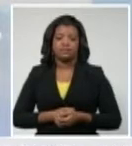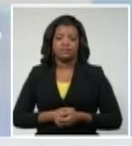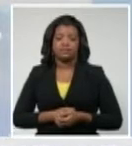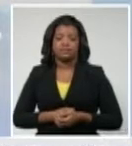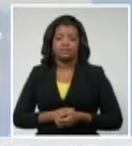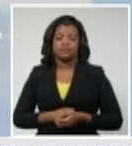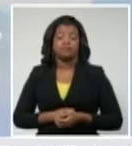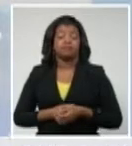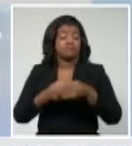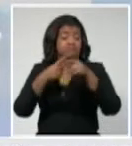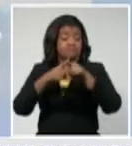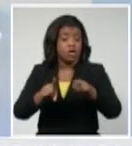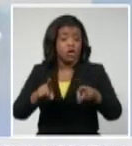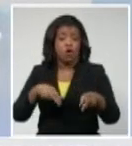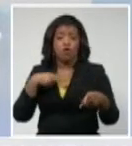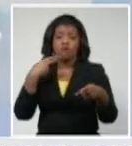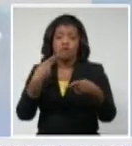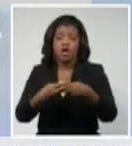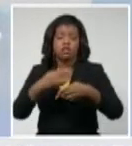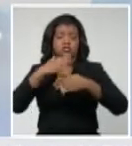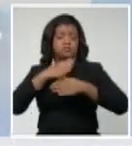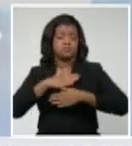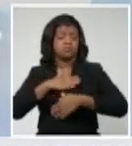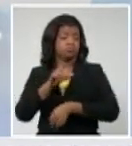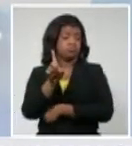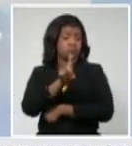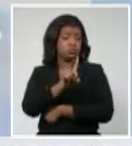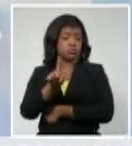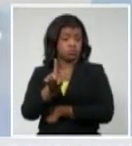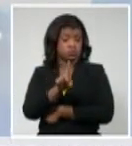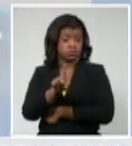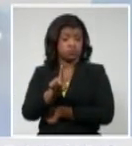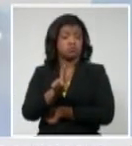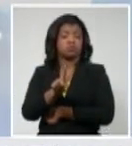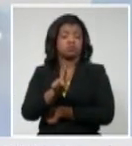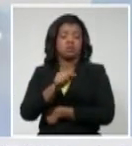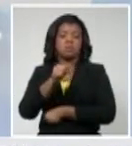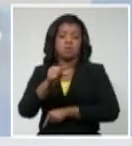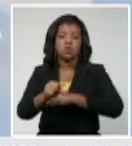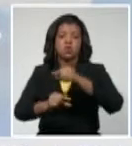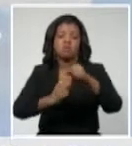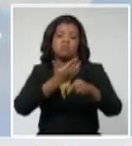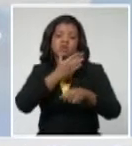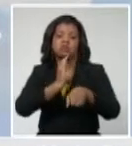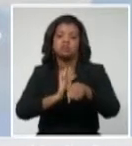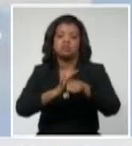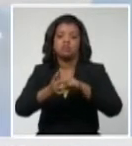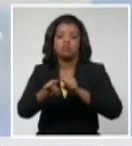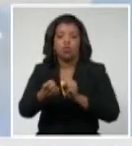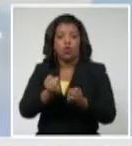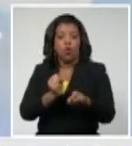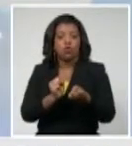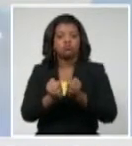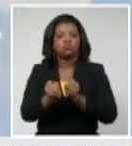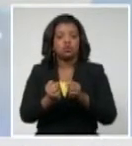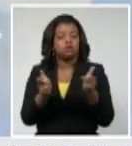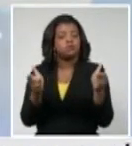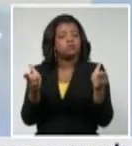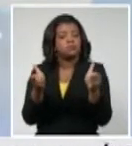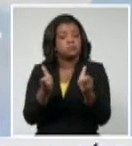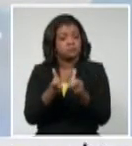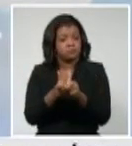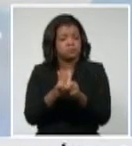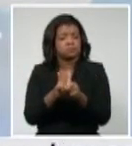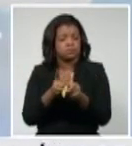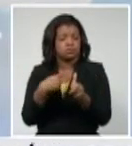before. This week, 2 people died of COVID-19 in the country, 1 in Pinar del Rio and the other in Sancti